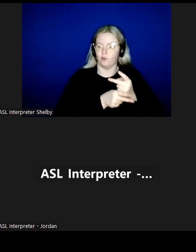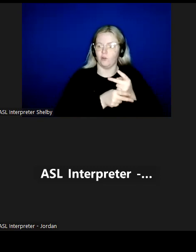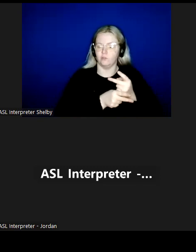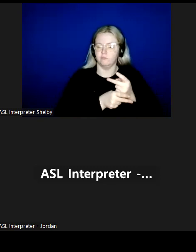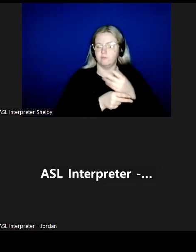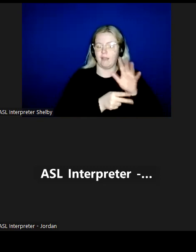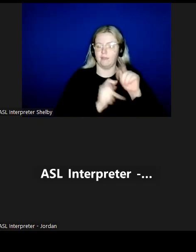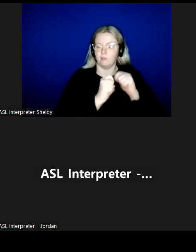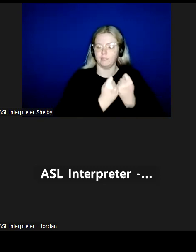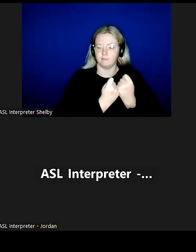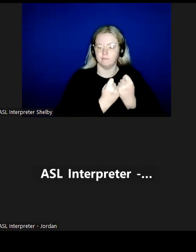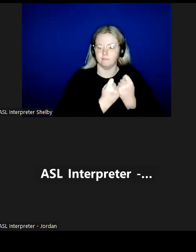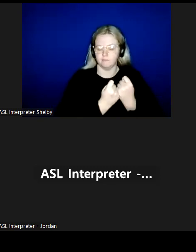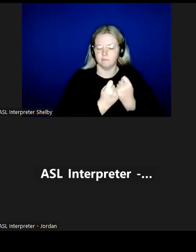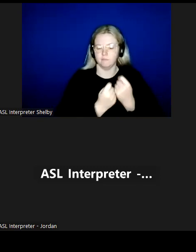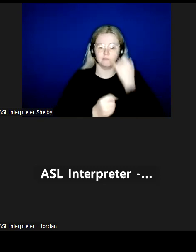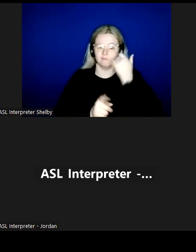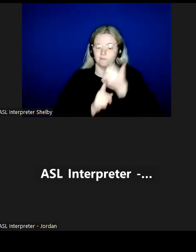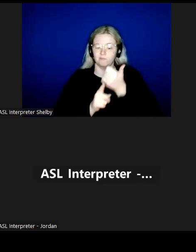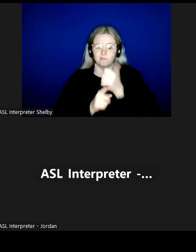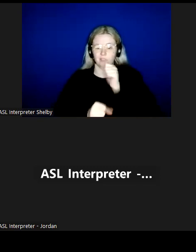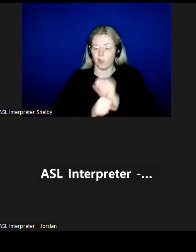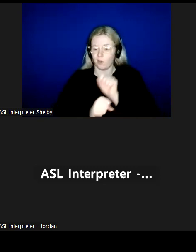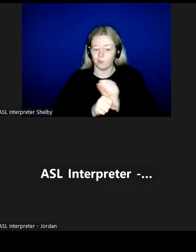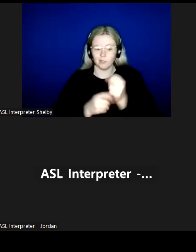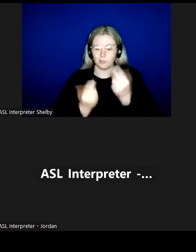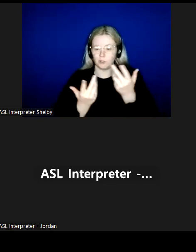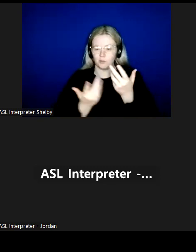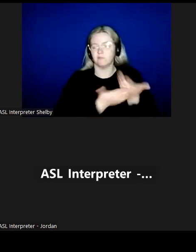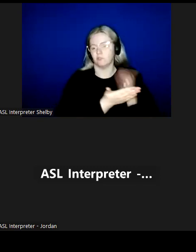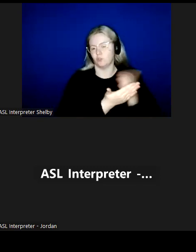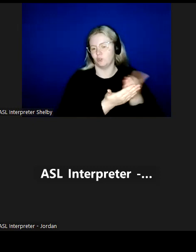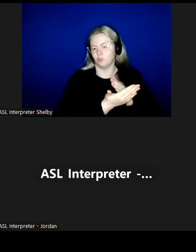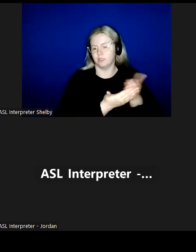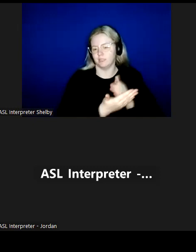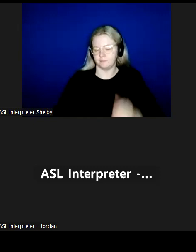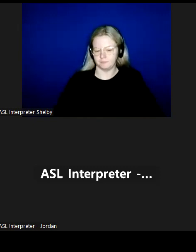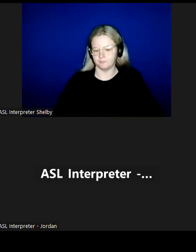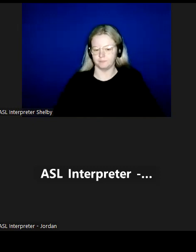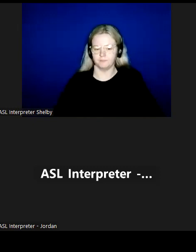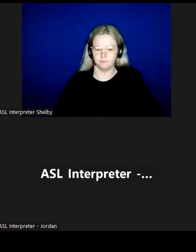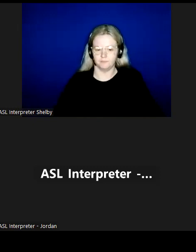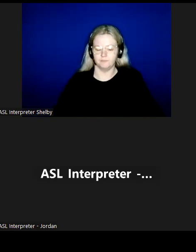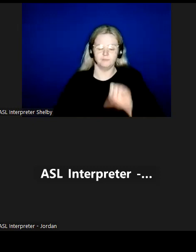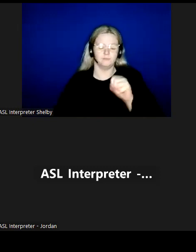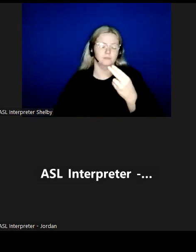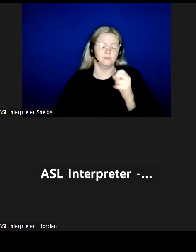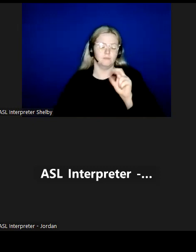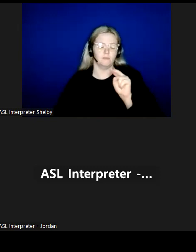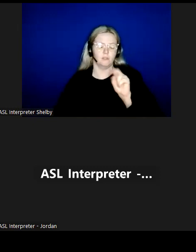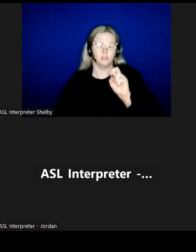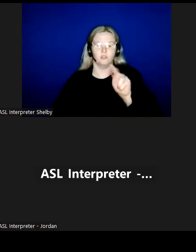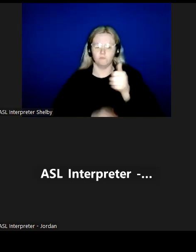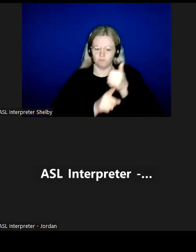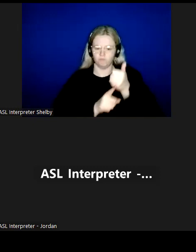team. When she isn't working, you could probably find her in the kitchen cooking. Shannon also enjoys community